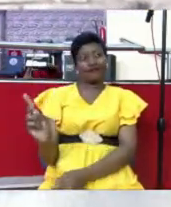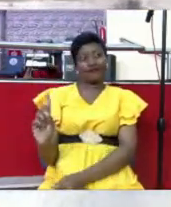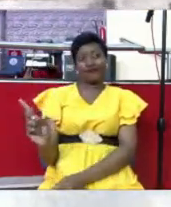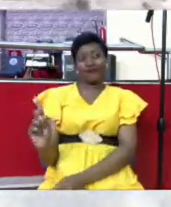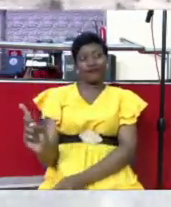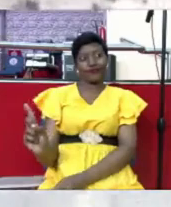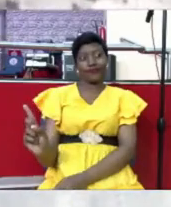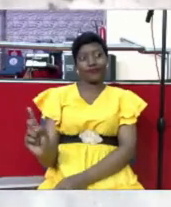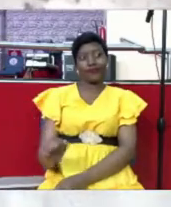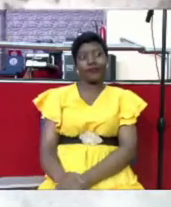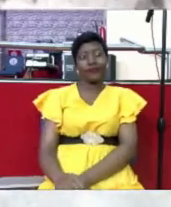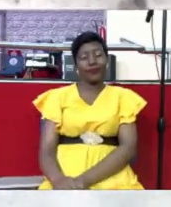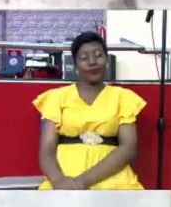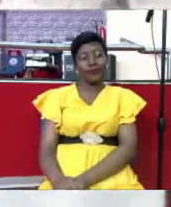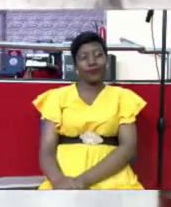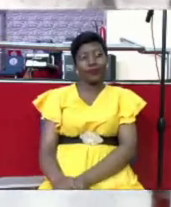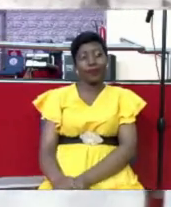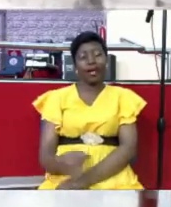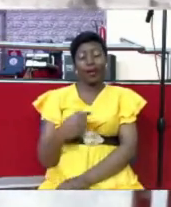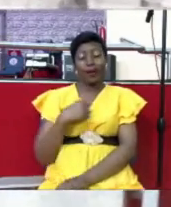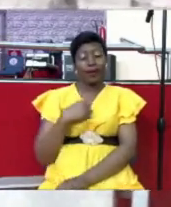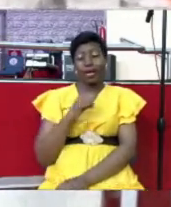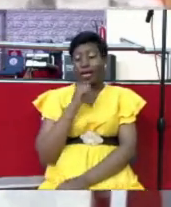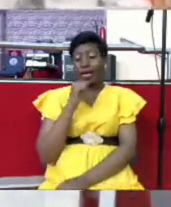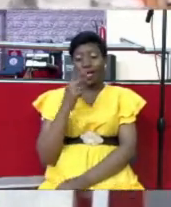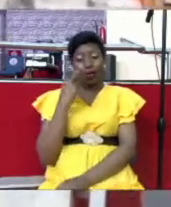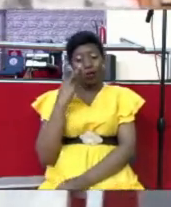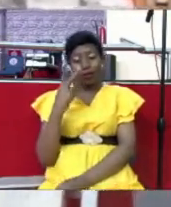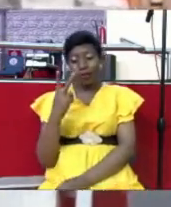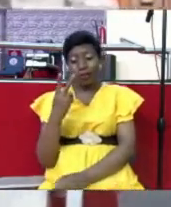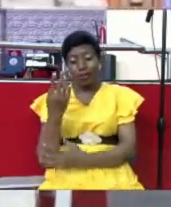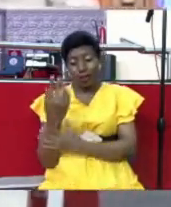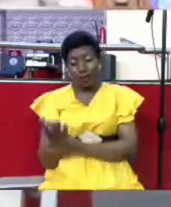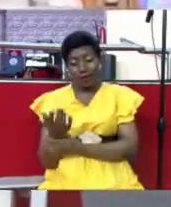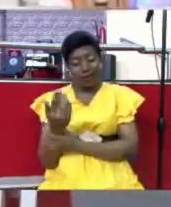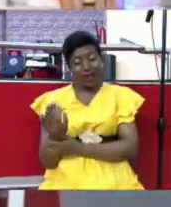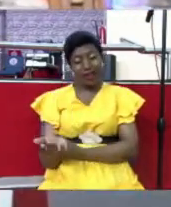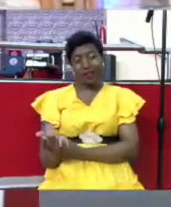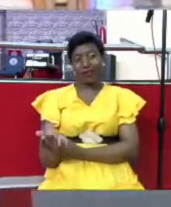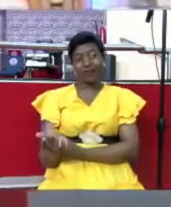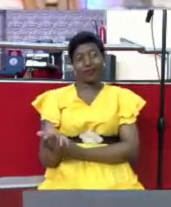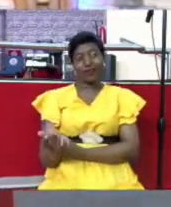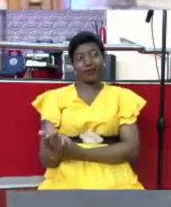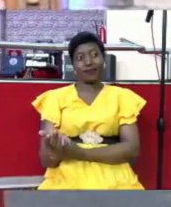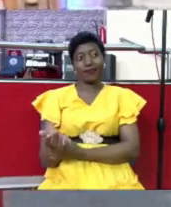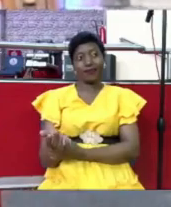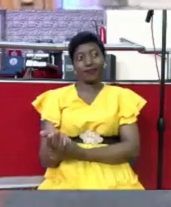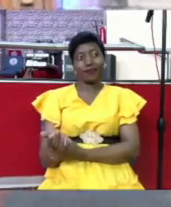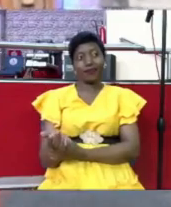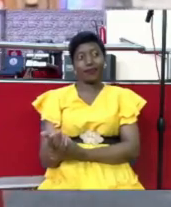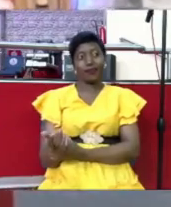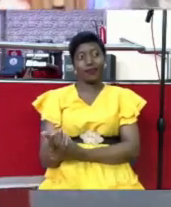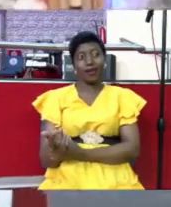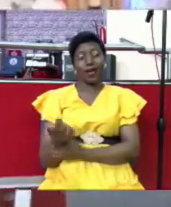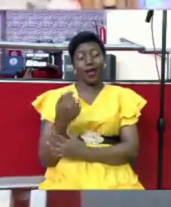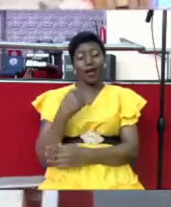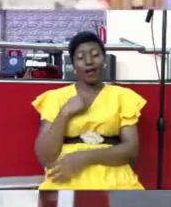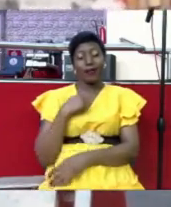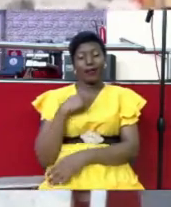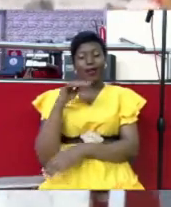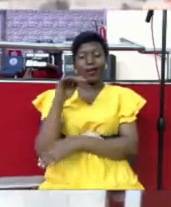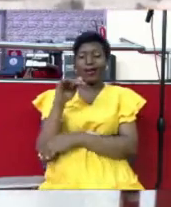omba barabarani. I did not see a beggar. Sikuona mtu wa kuomba omba barabarani. And I actually asked